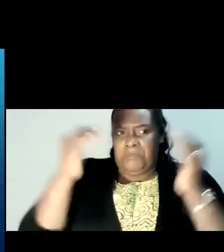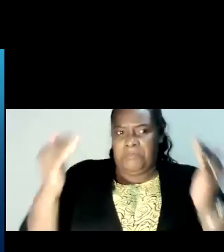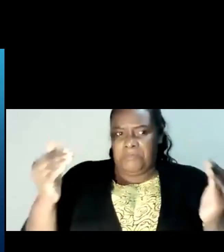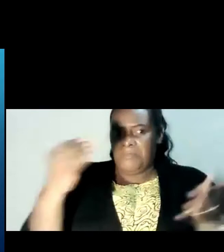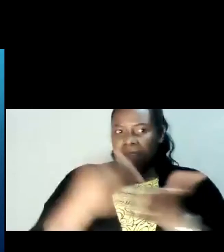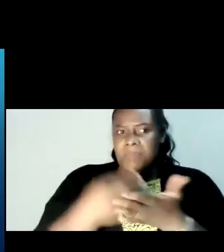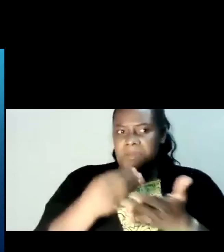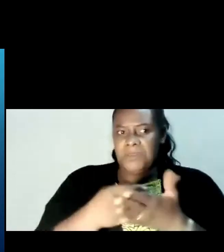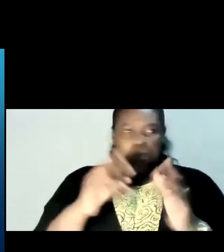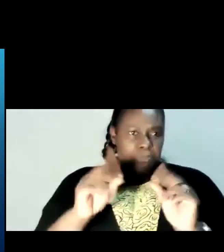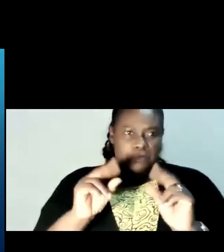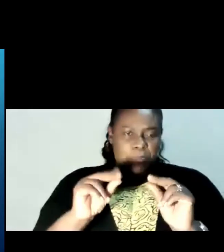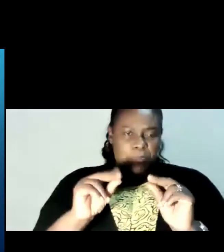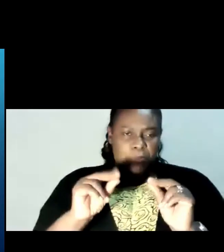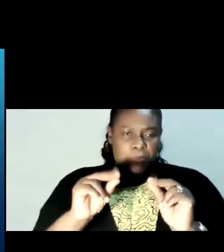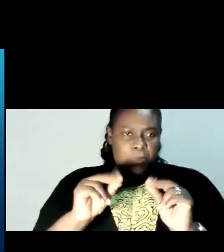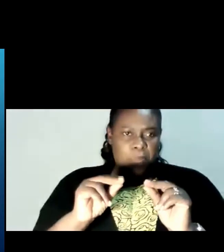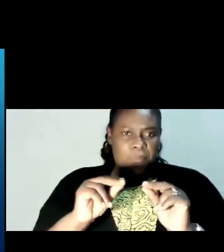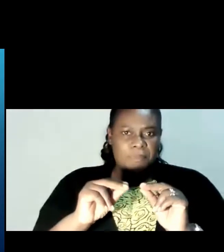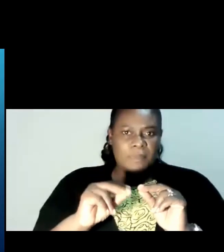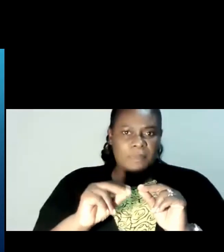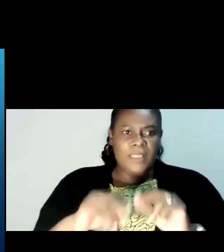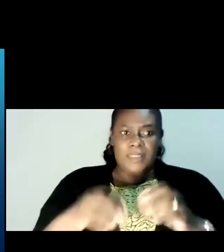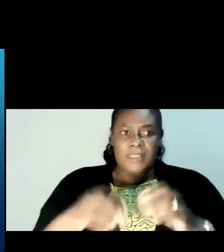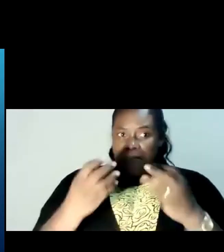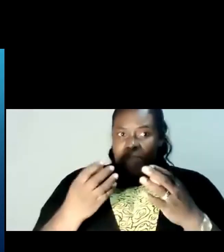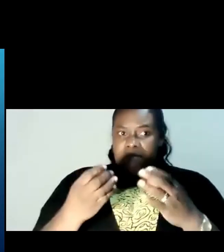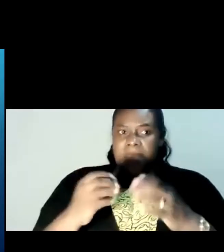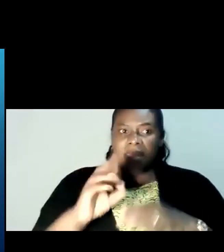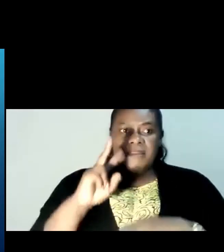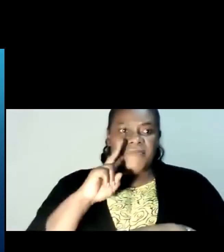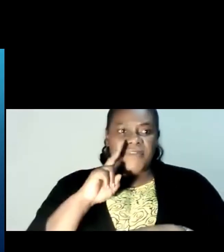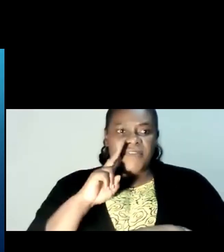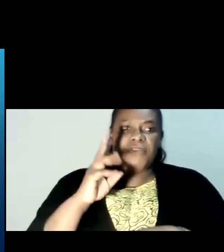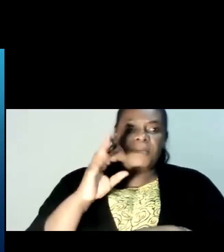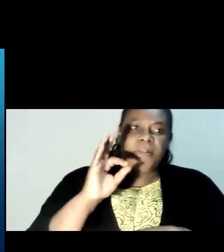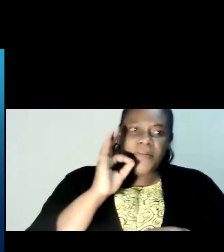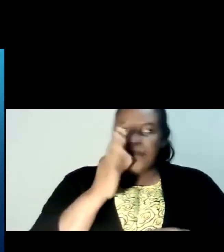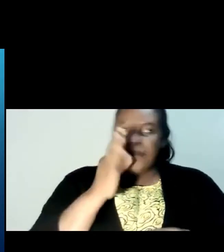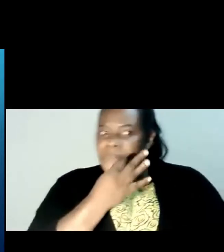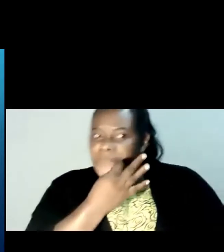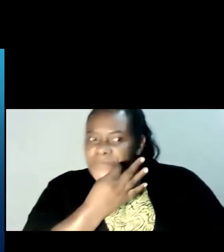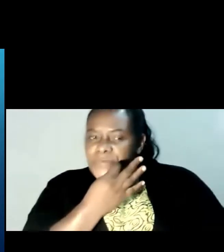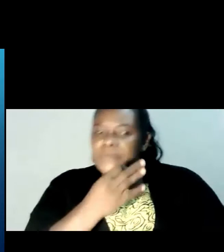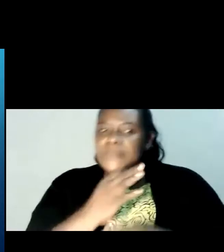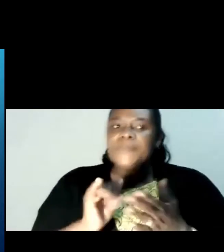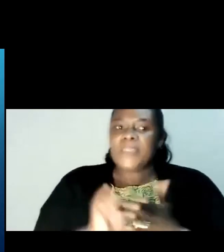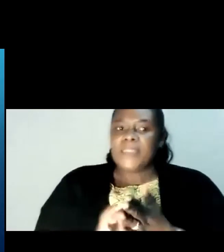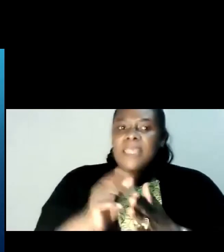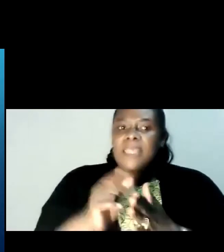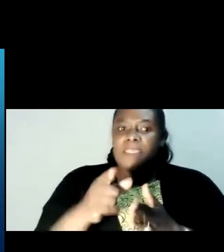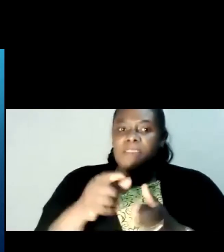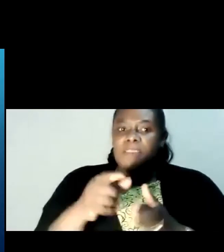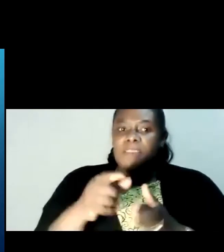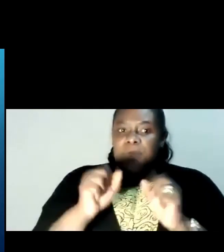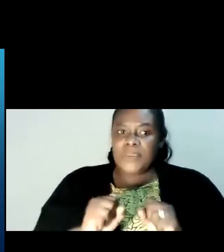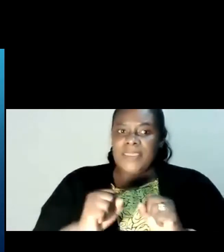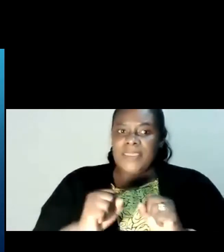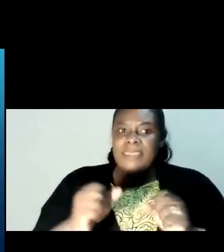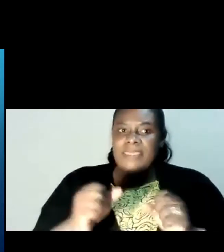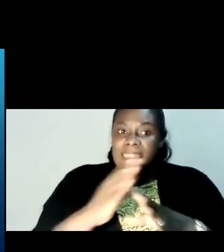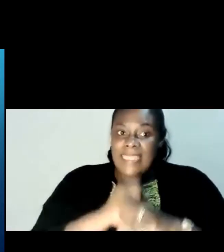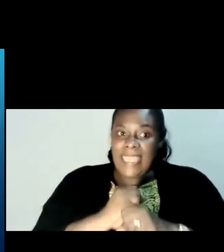a reasonable amount of vegetables and fruits for something like, well, depending on how many people you have in your household to